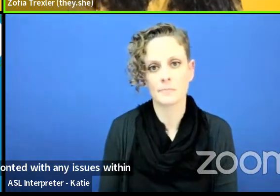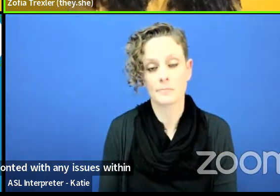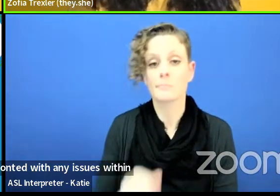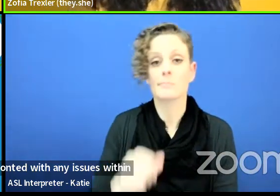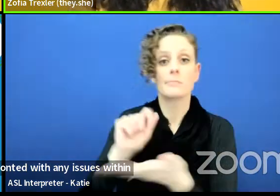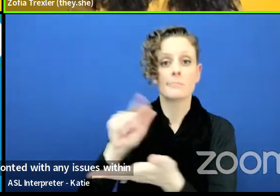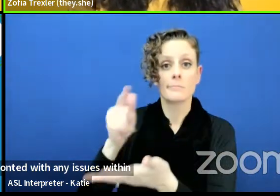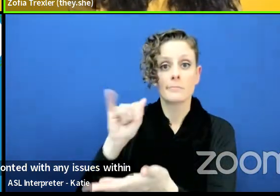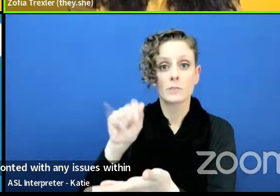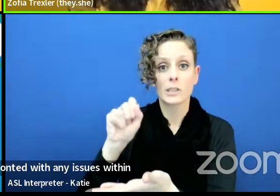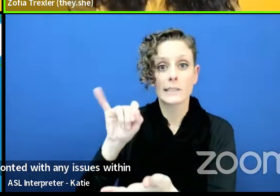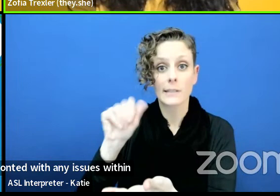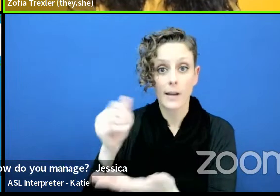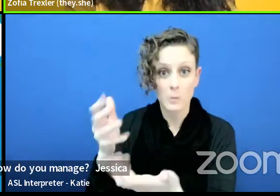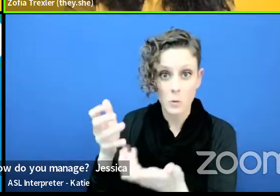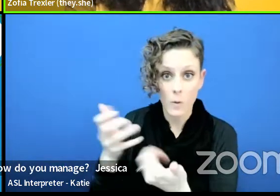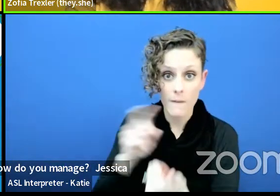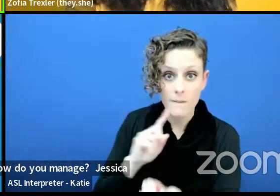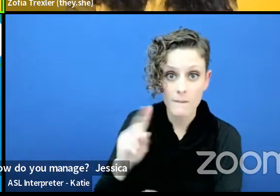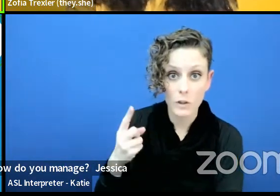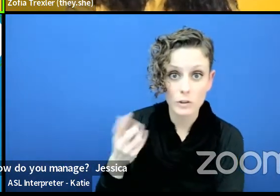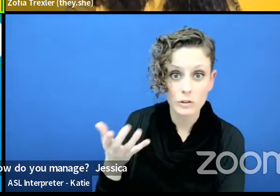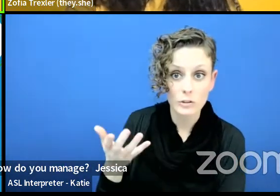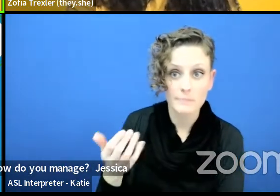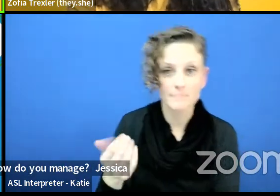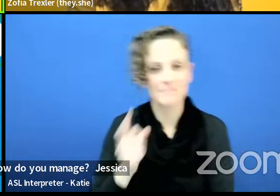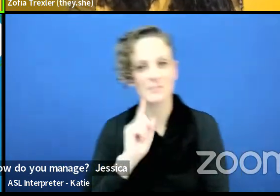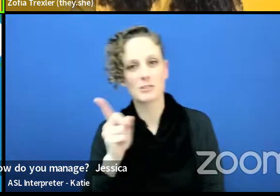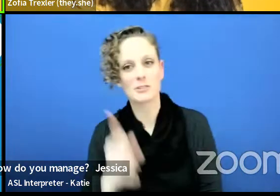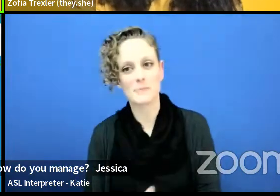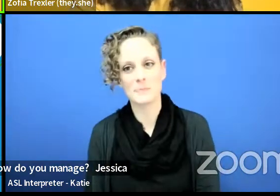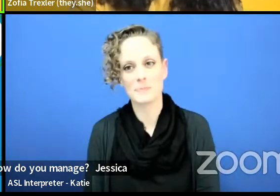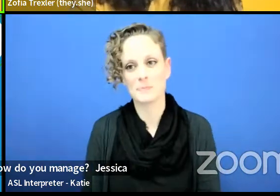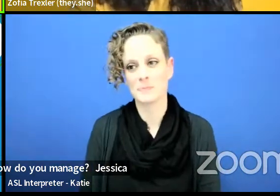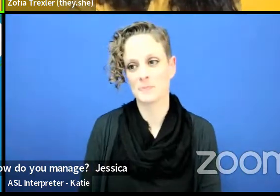Jessica, would you like to go first? Sure.